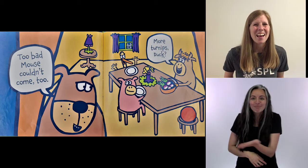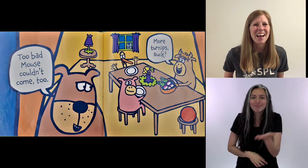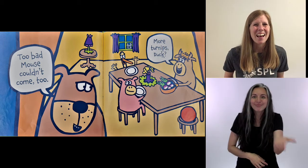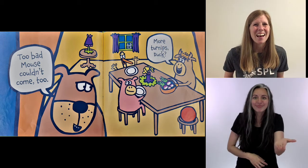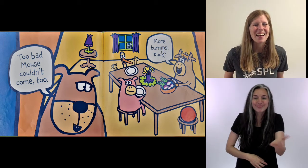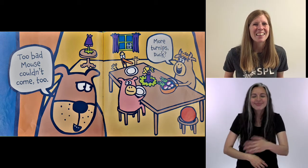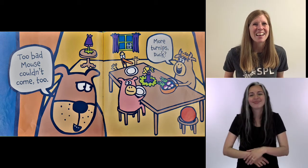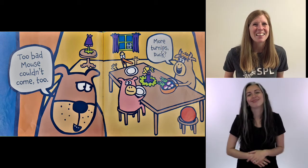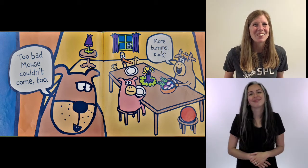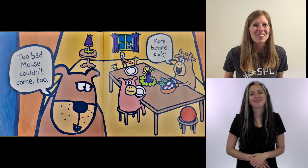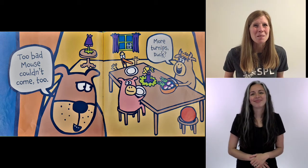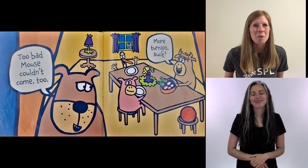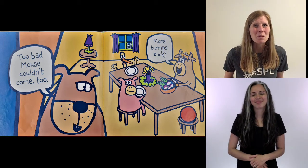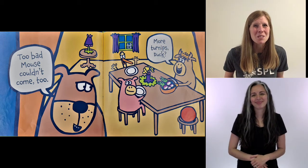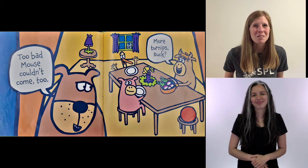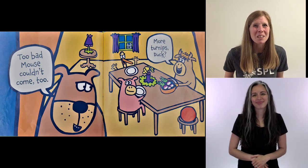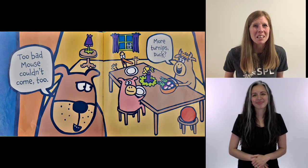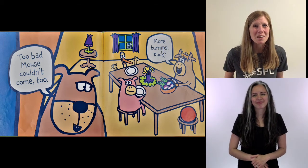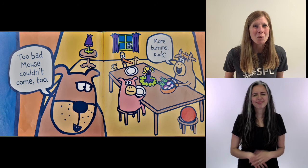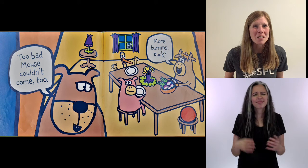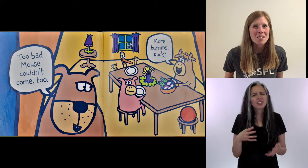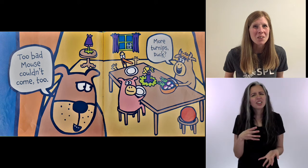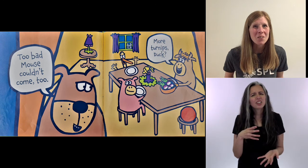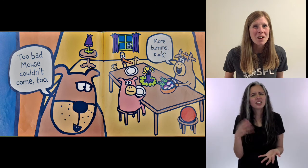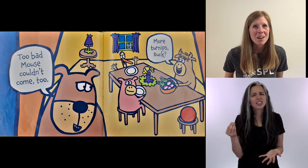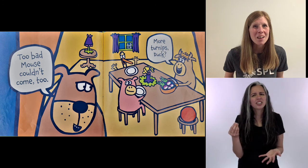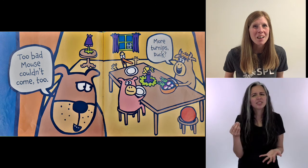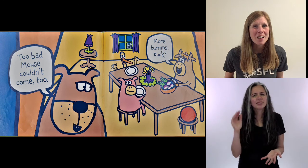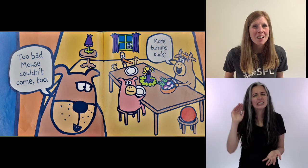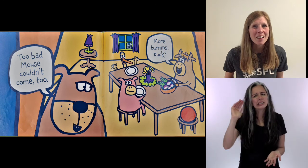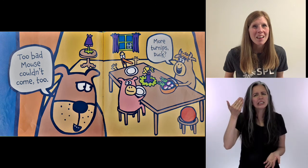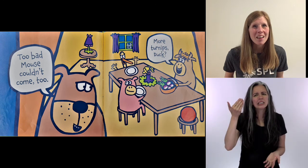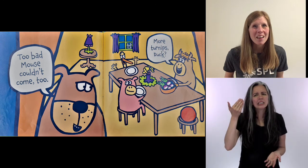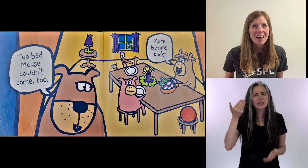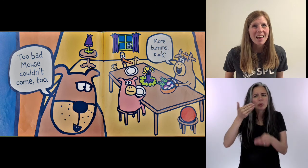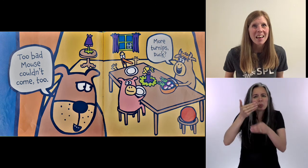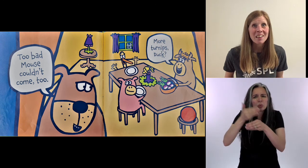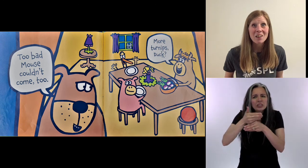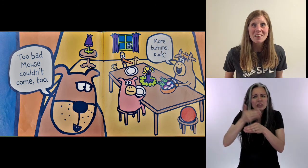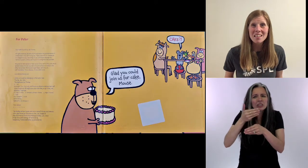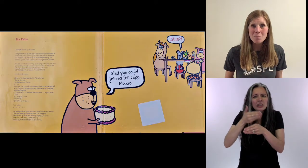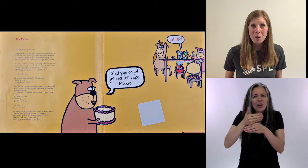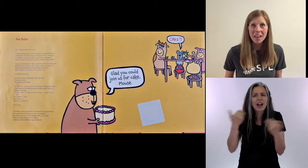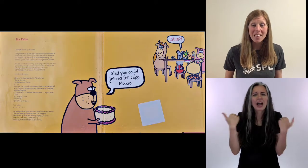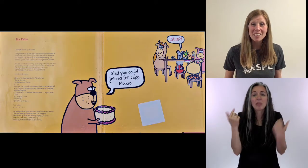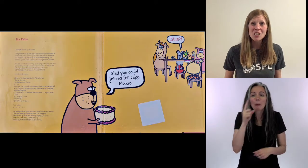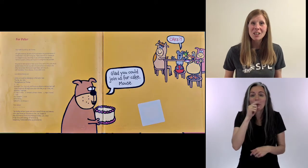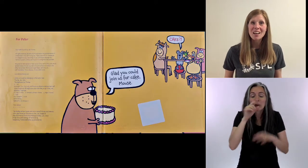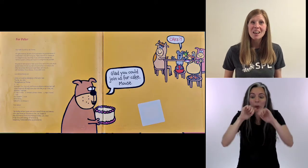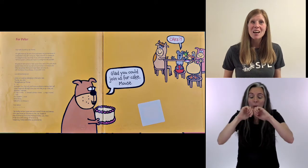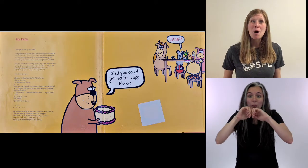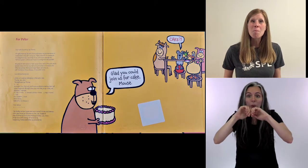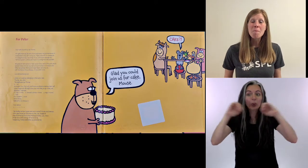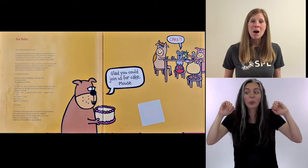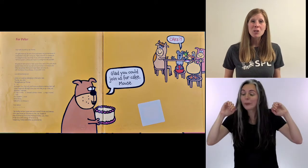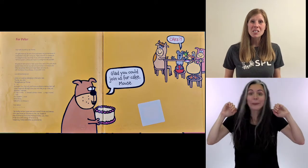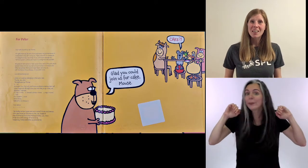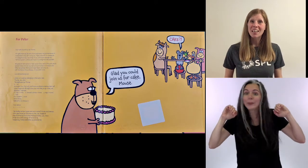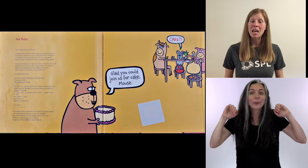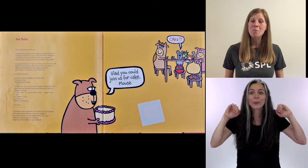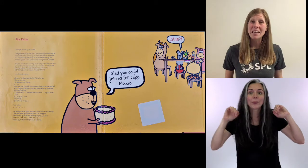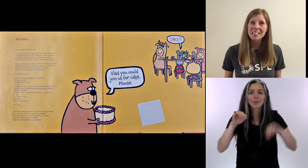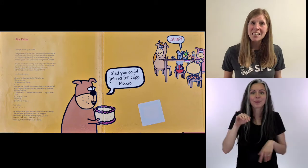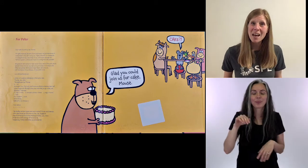Oh, and it looks like Mouse is looking in the window. And on this page,